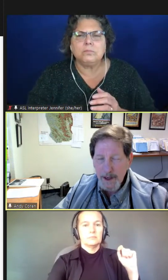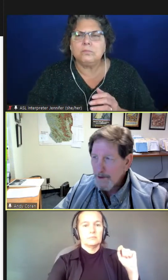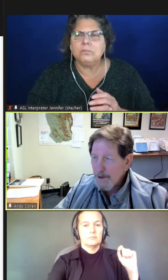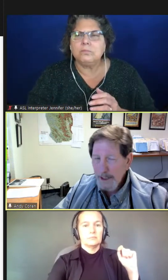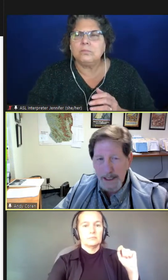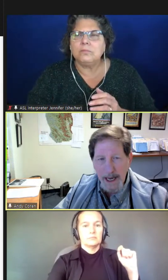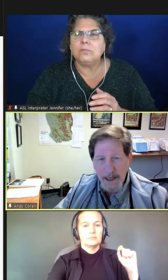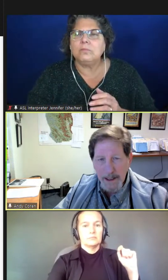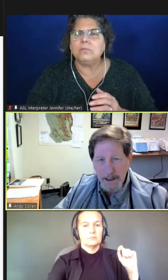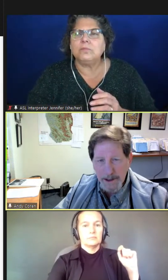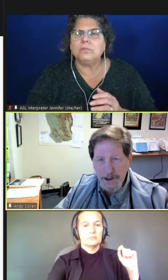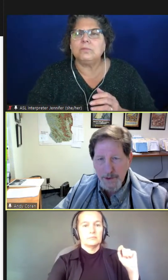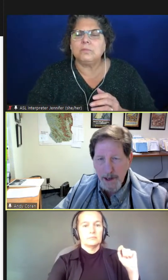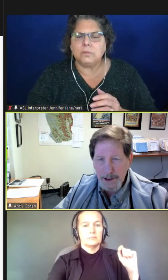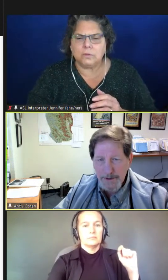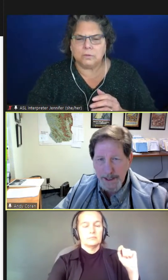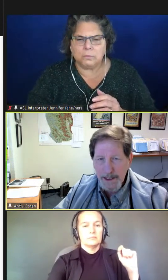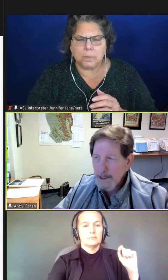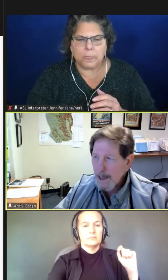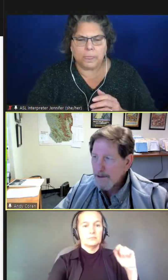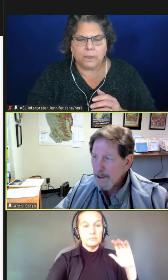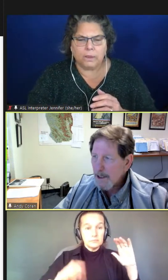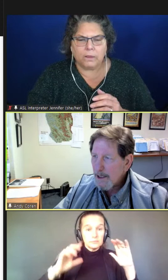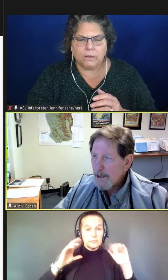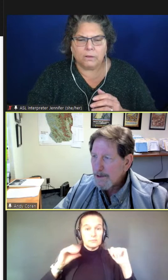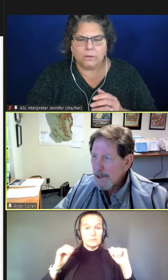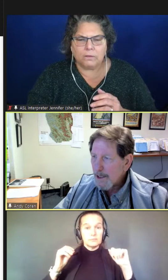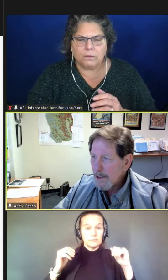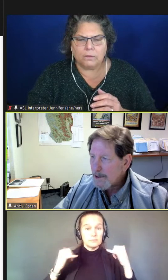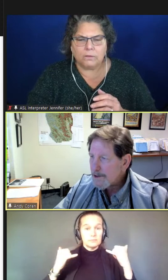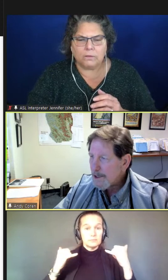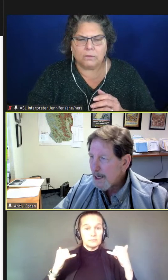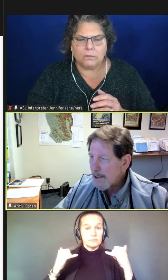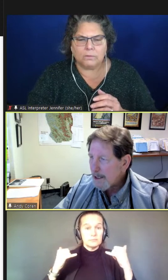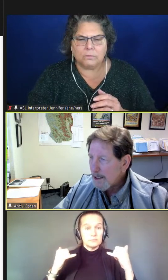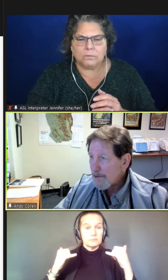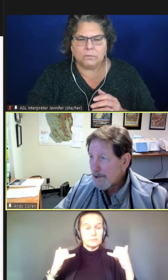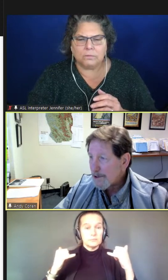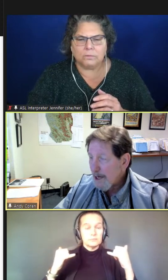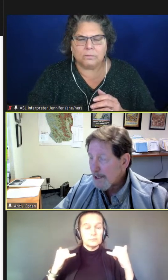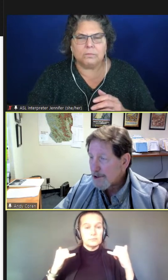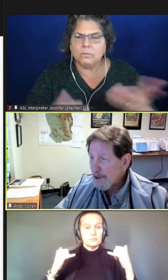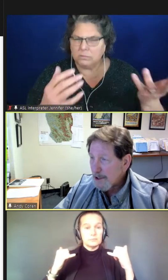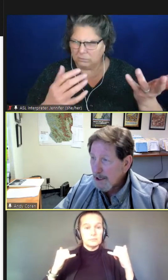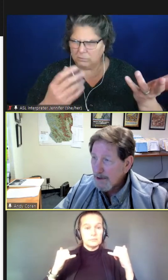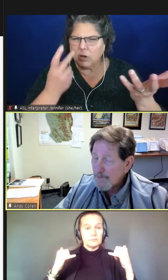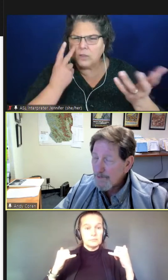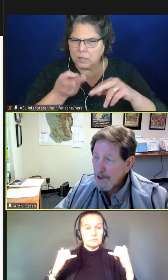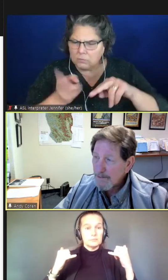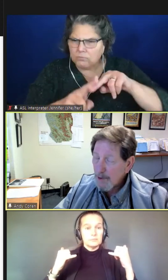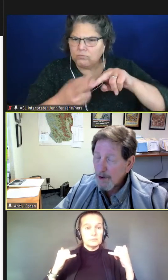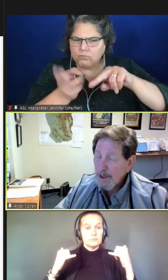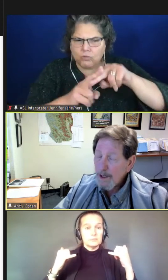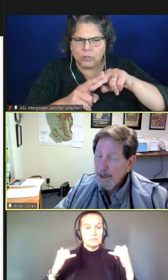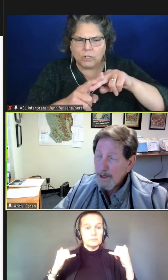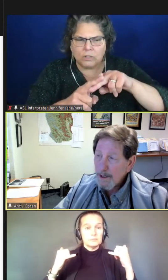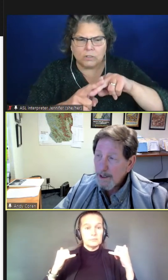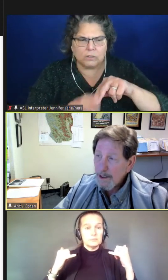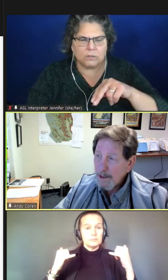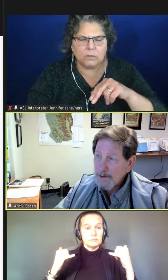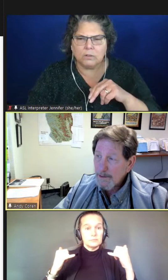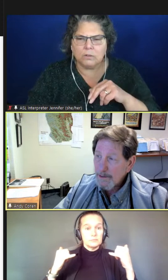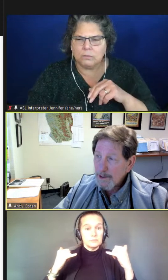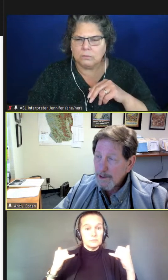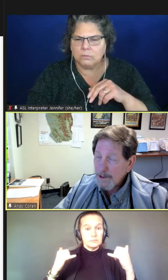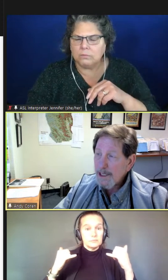of this is where I was explaining that there is an increase actually of,